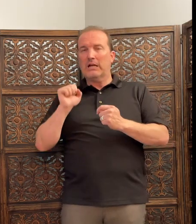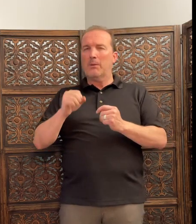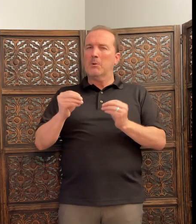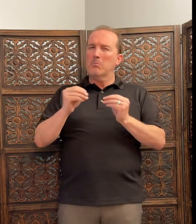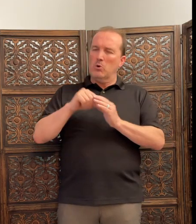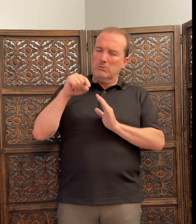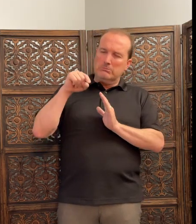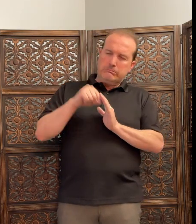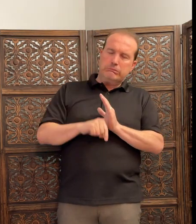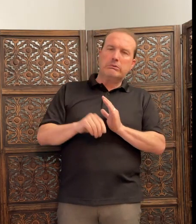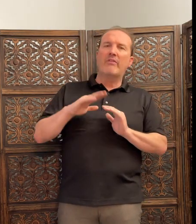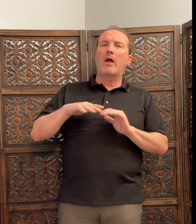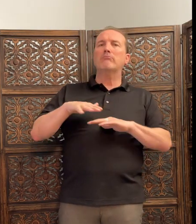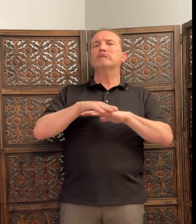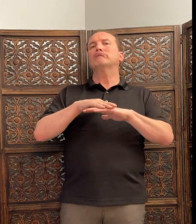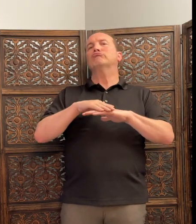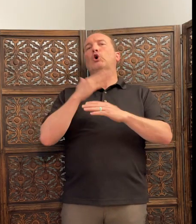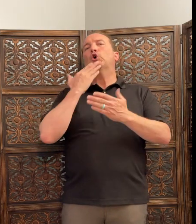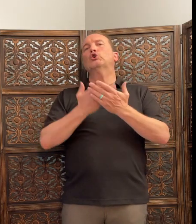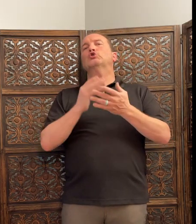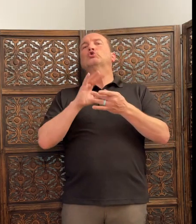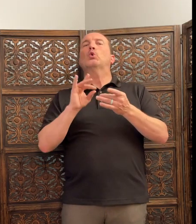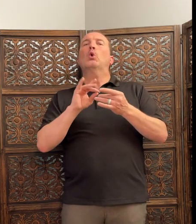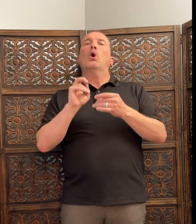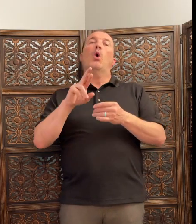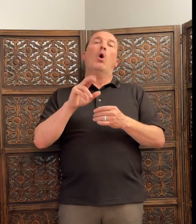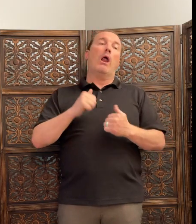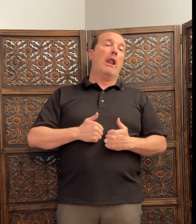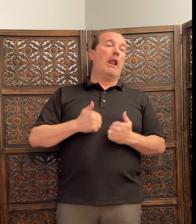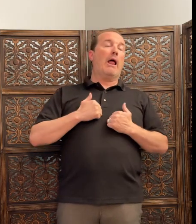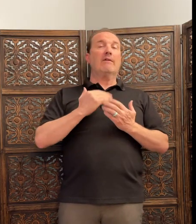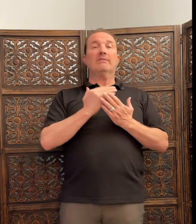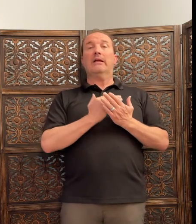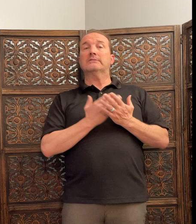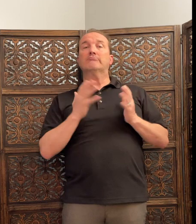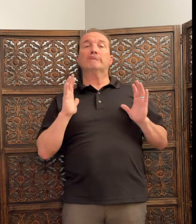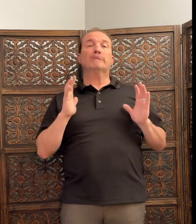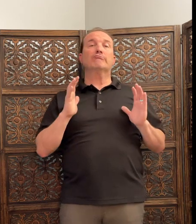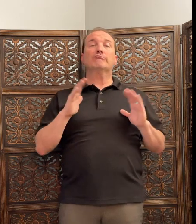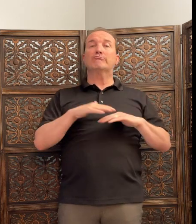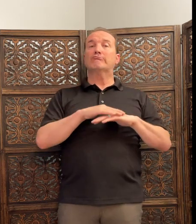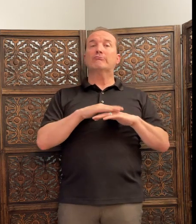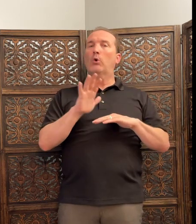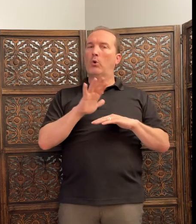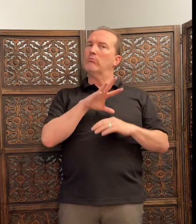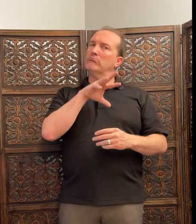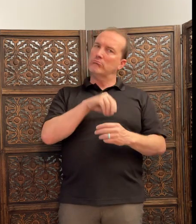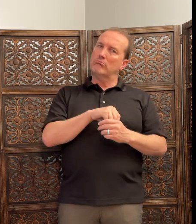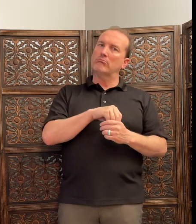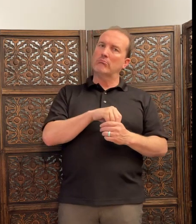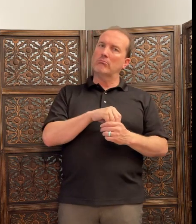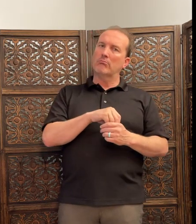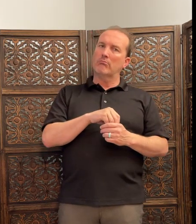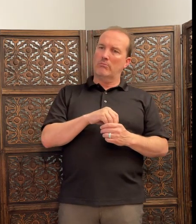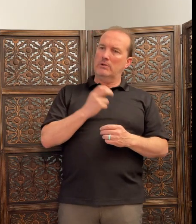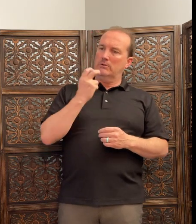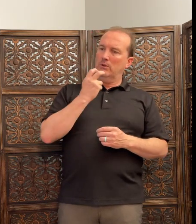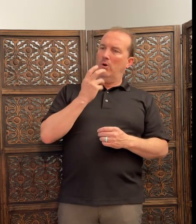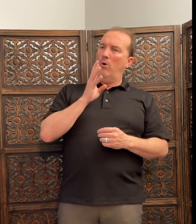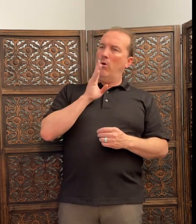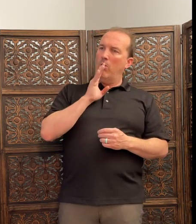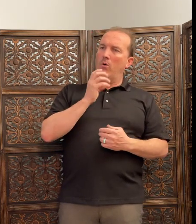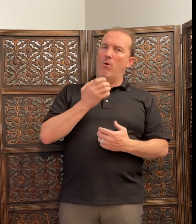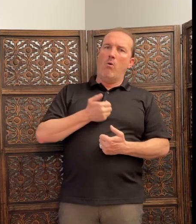we share can be more profound than just hearing a good story or sharing a life lesson. These are part of the oral tradition, and we